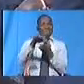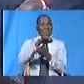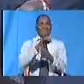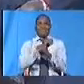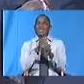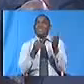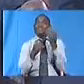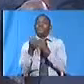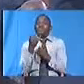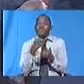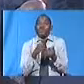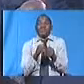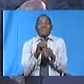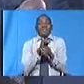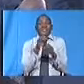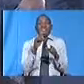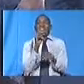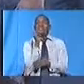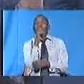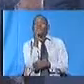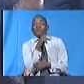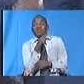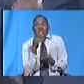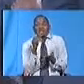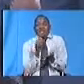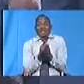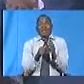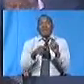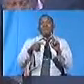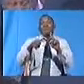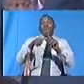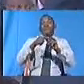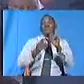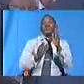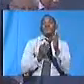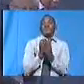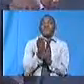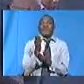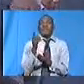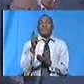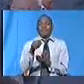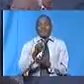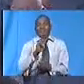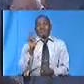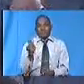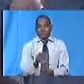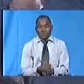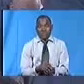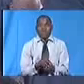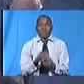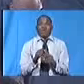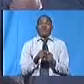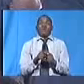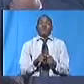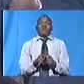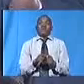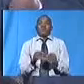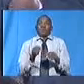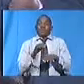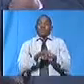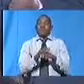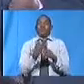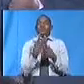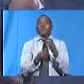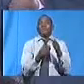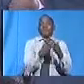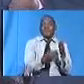and that there was no fraud, that positive right should be, as it were, enforced against